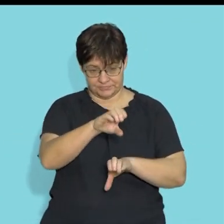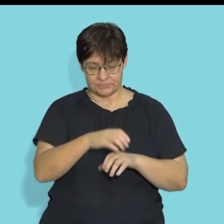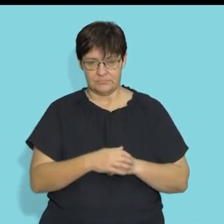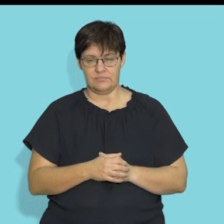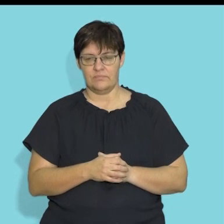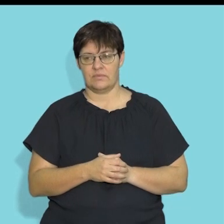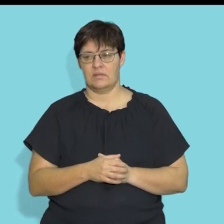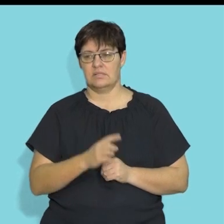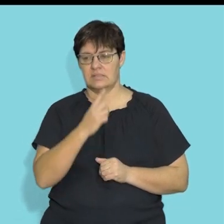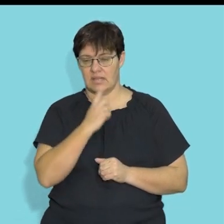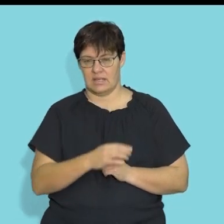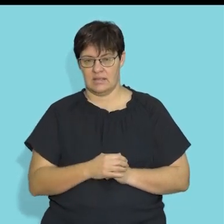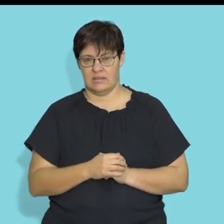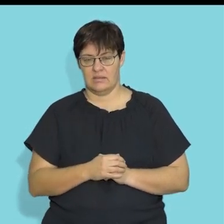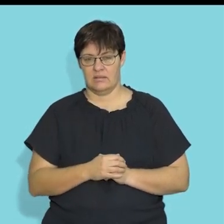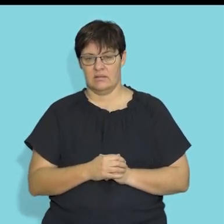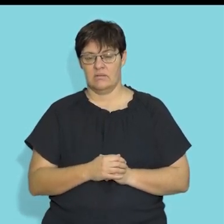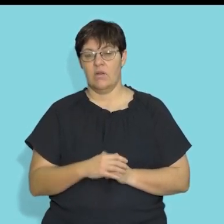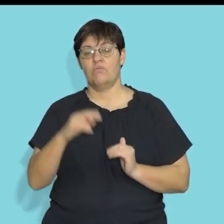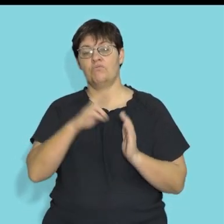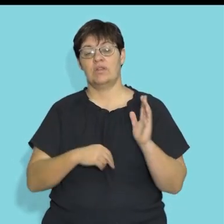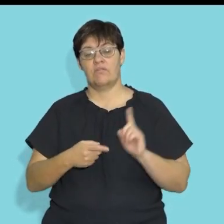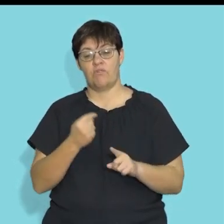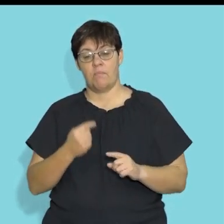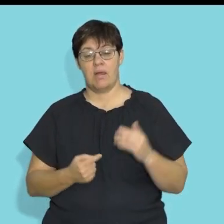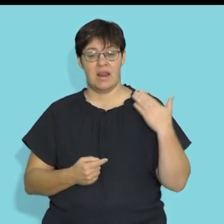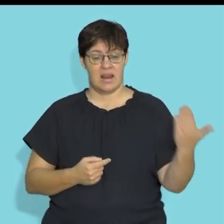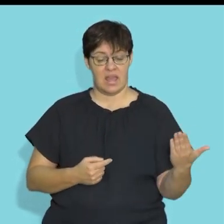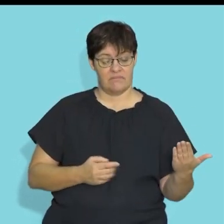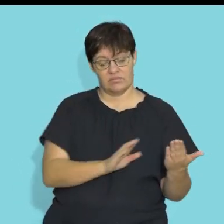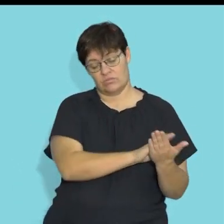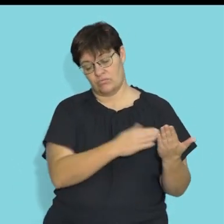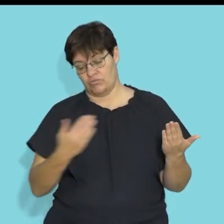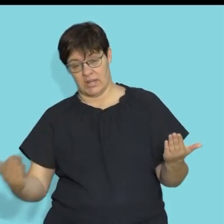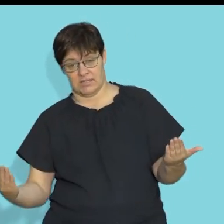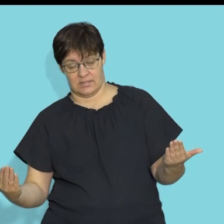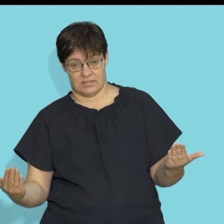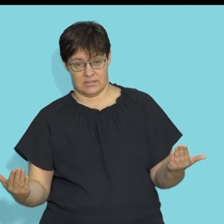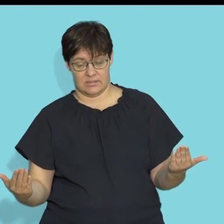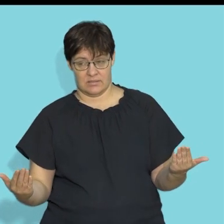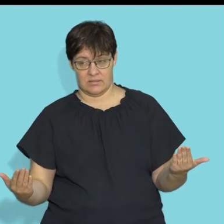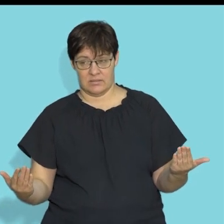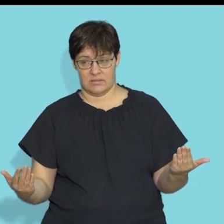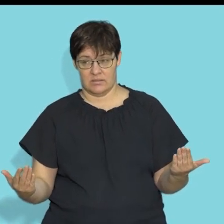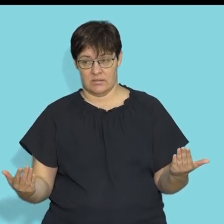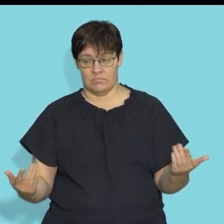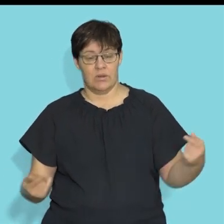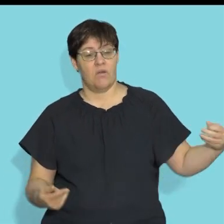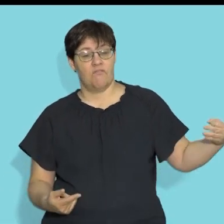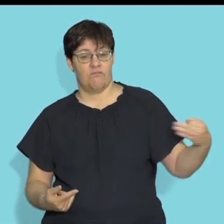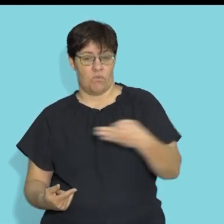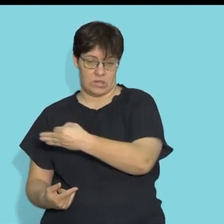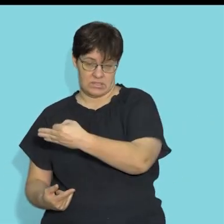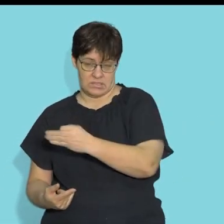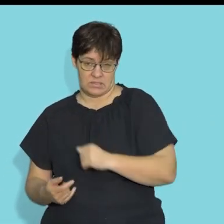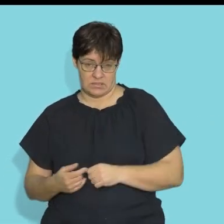we firstly can say the reaction that we read from left to right is the forward